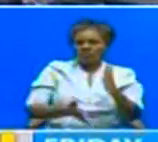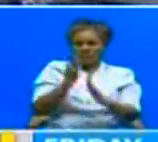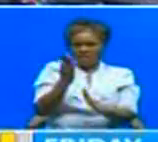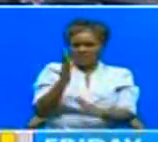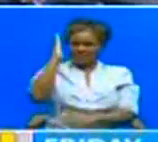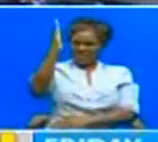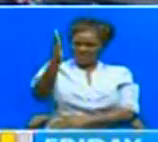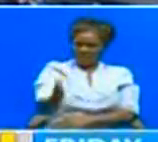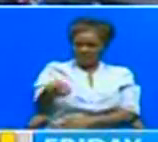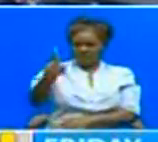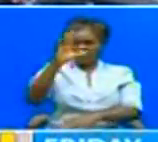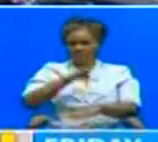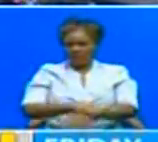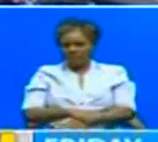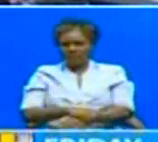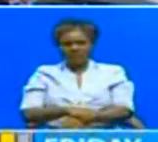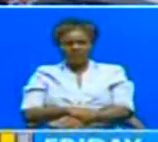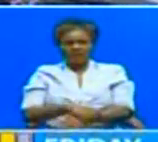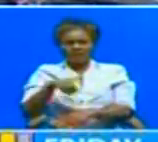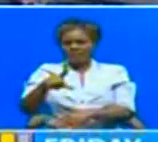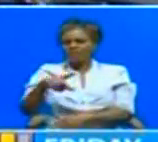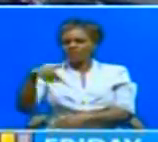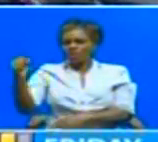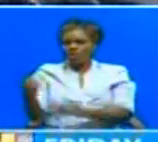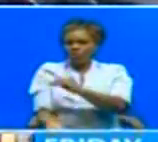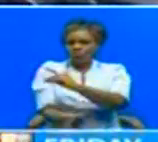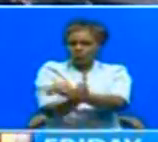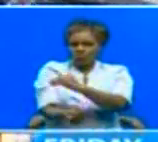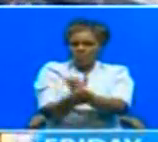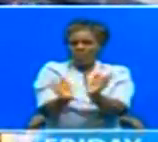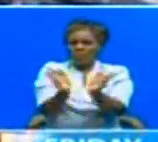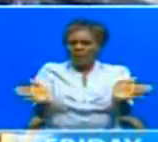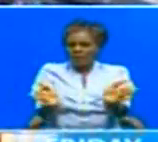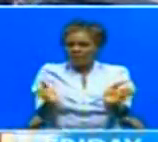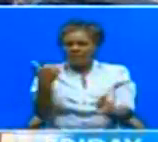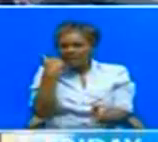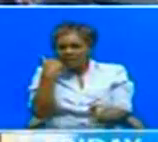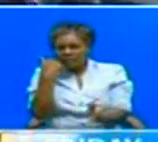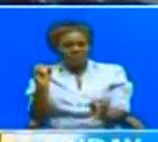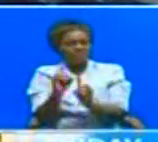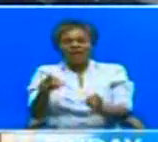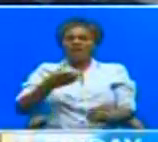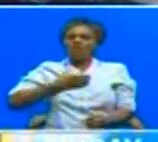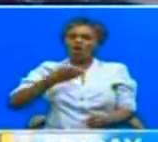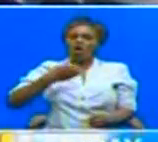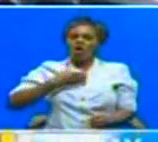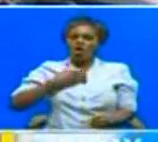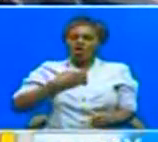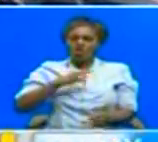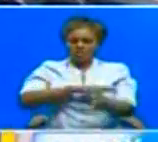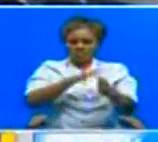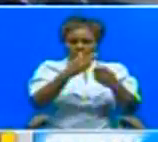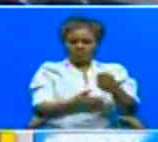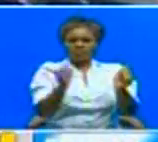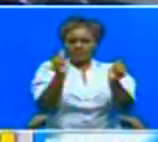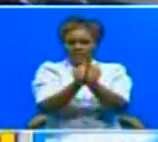comes direct. When they fall sick, they don't go to private, to public facilities. They have their own medical scheme of up to 10